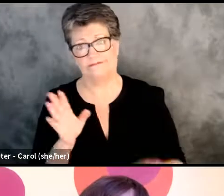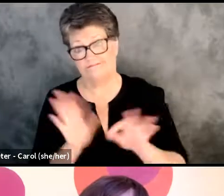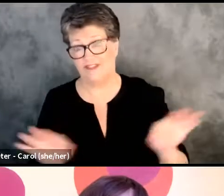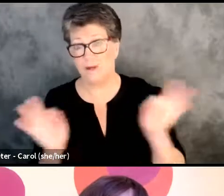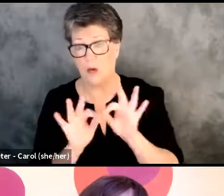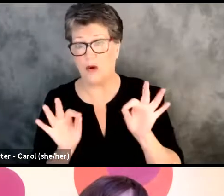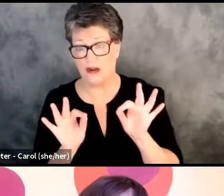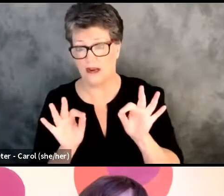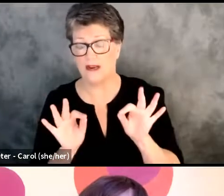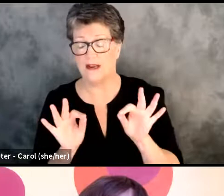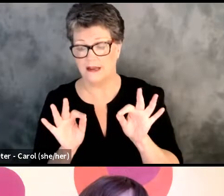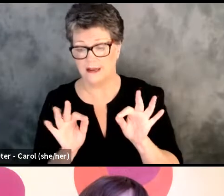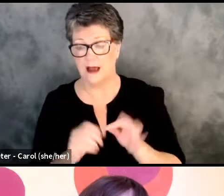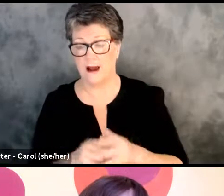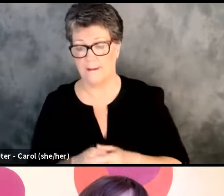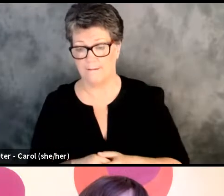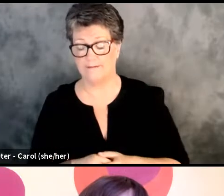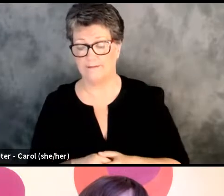important that